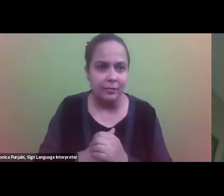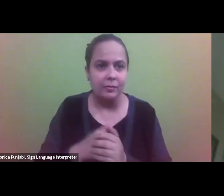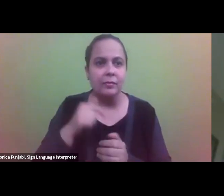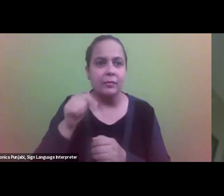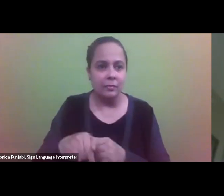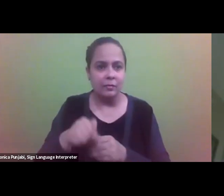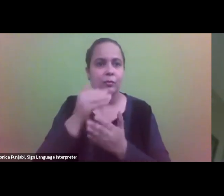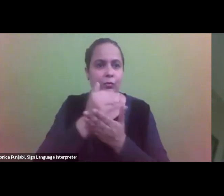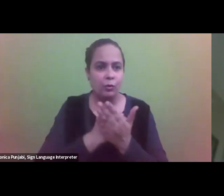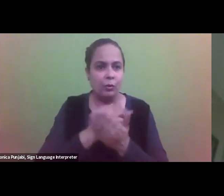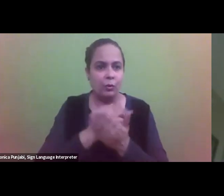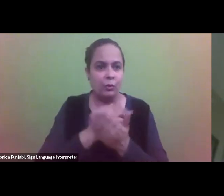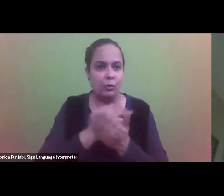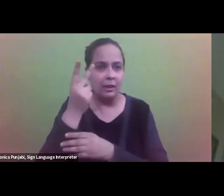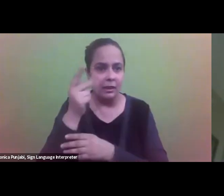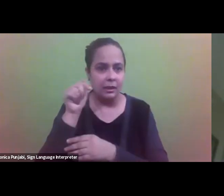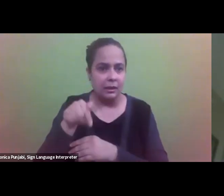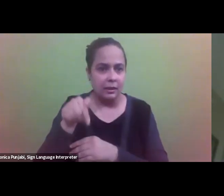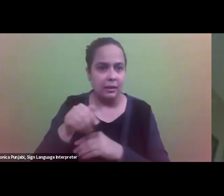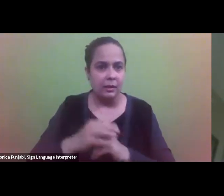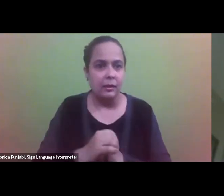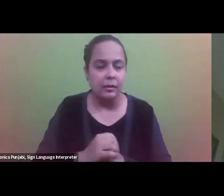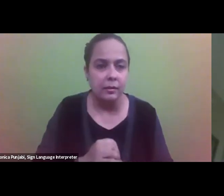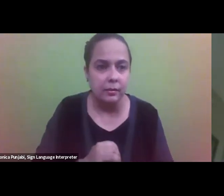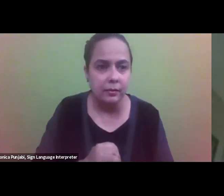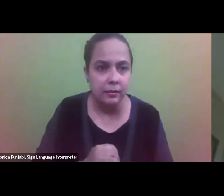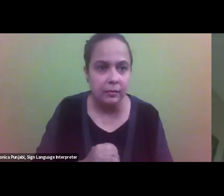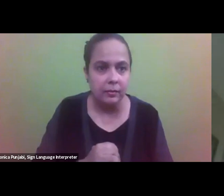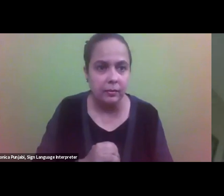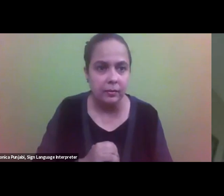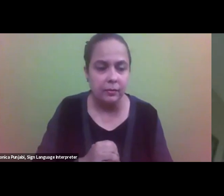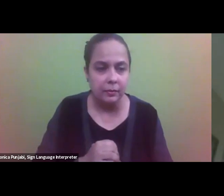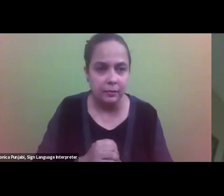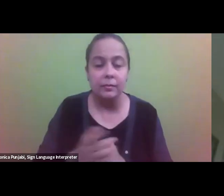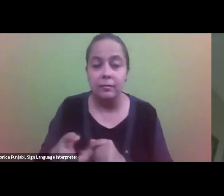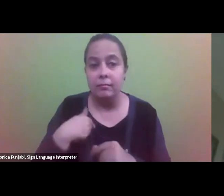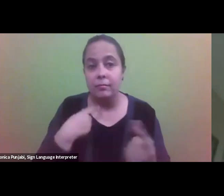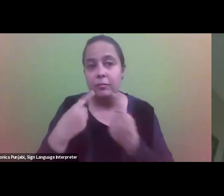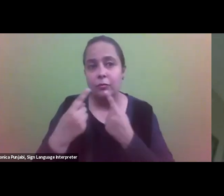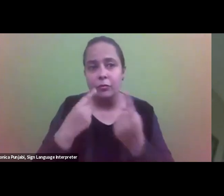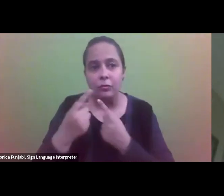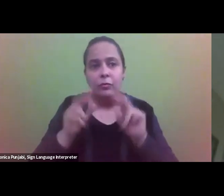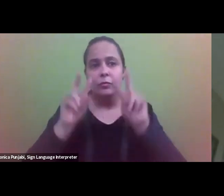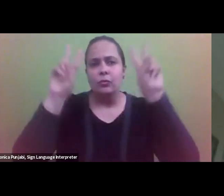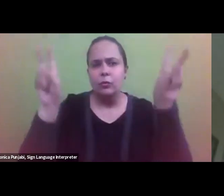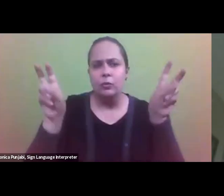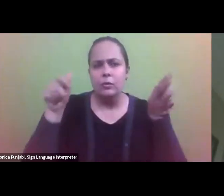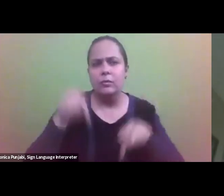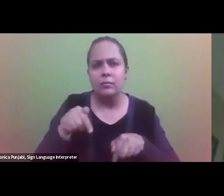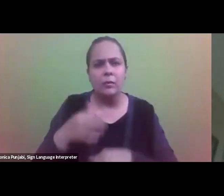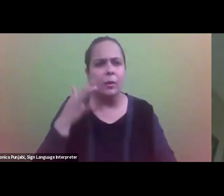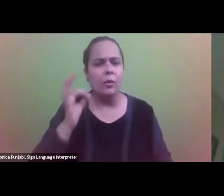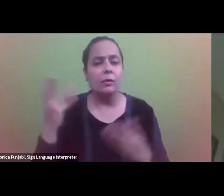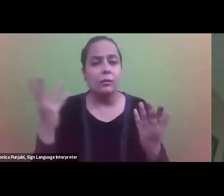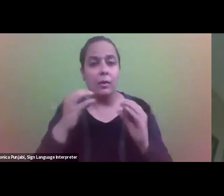of LGBTQI plus focused dialogues, Beyond the Binary.